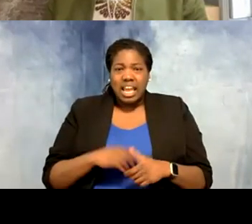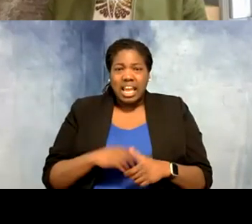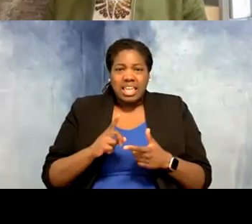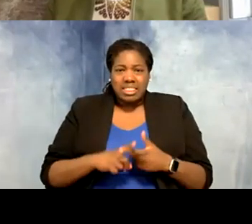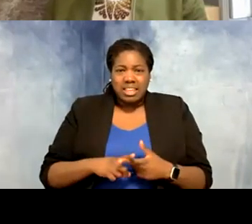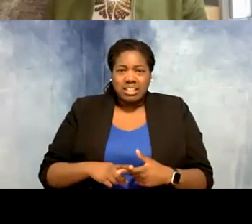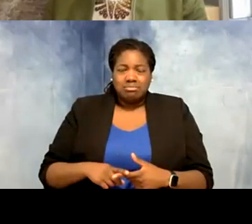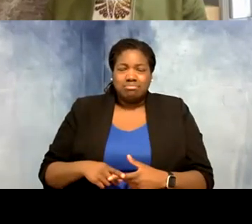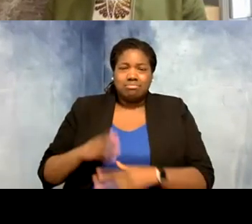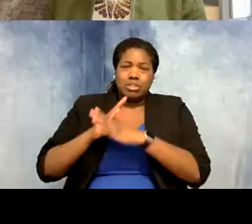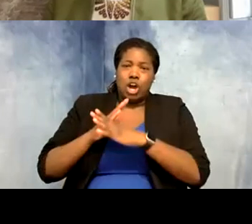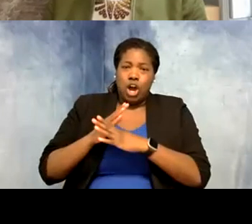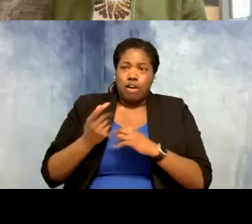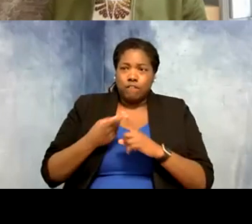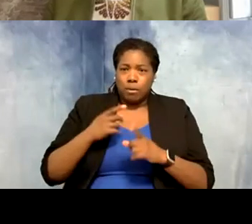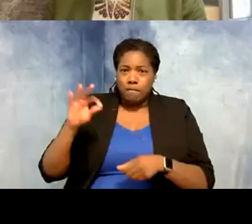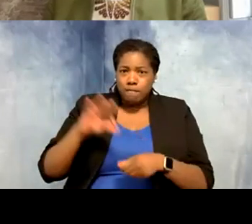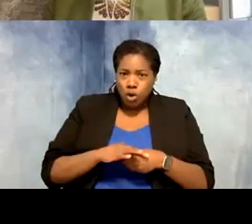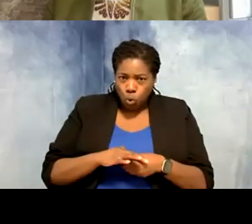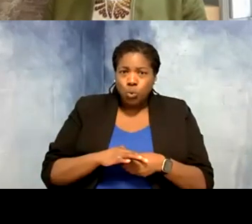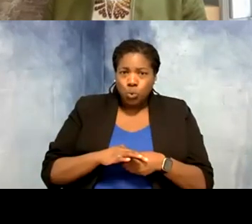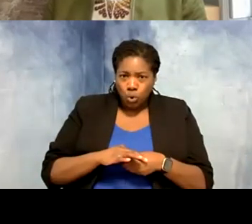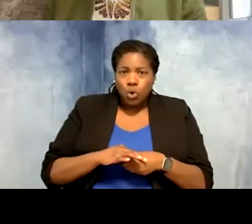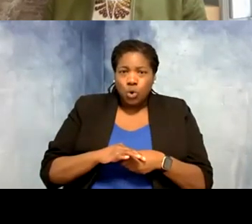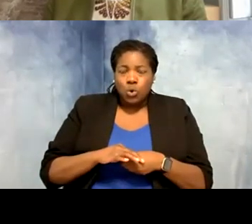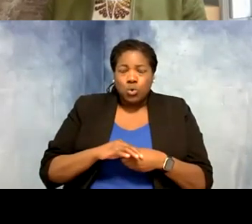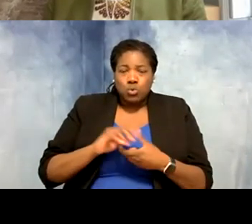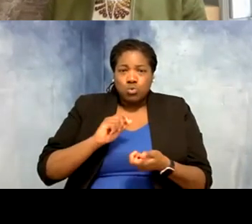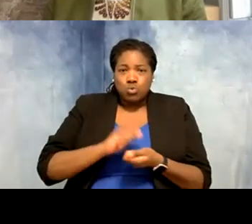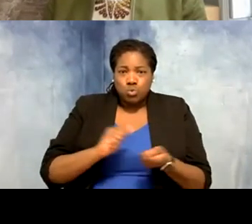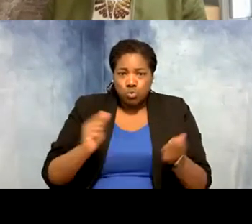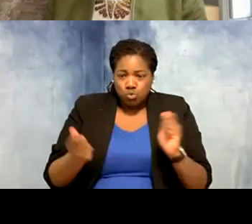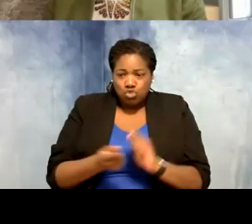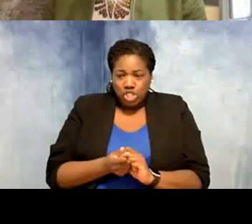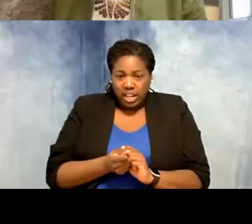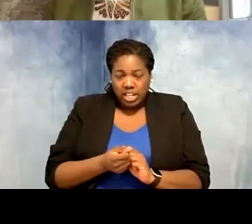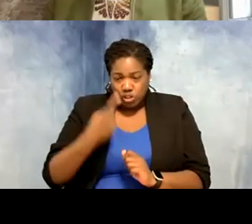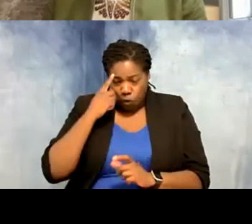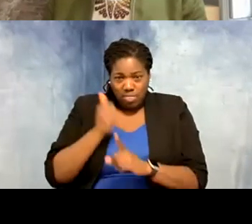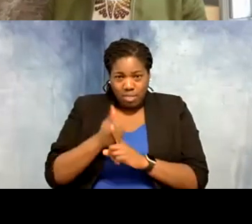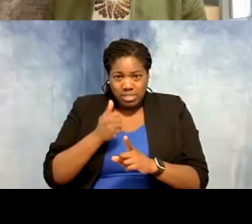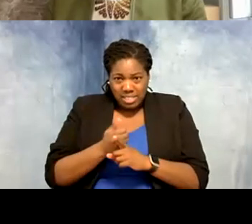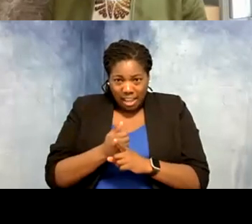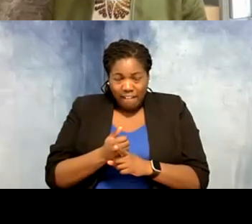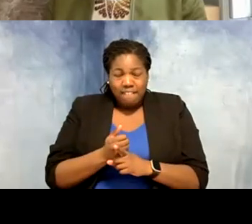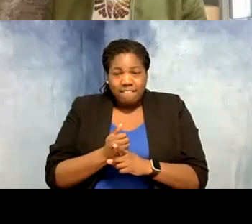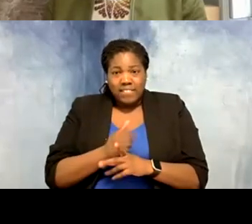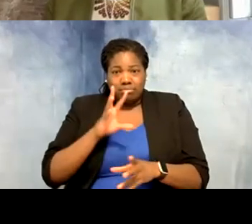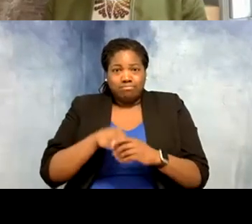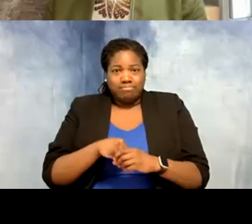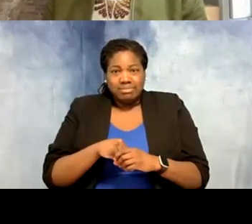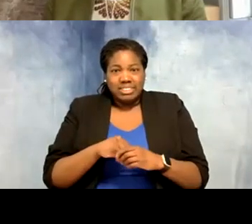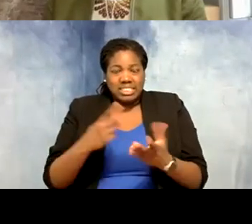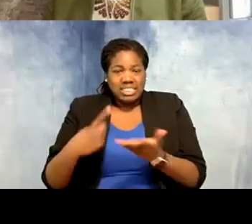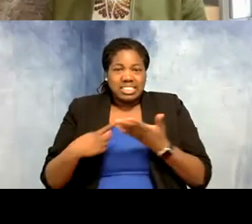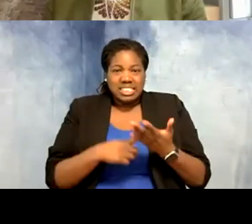out of the possibility to vote, to be able to recenter themselves in the nation's conversation, then we're at a